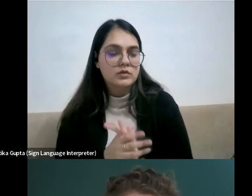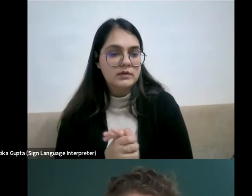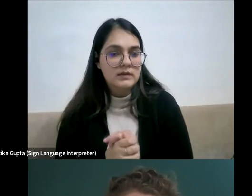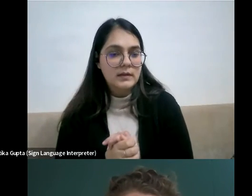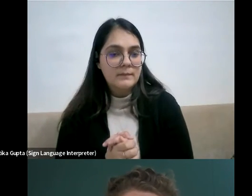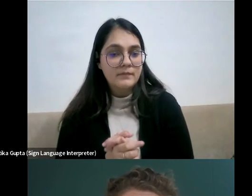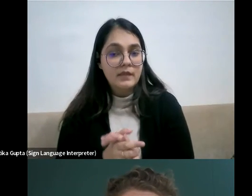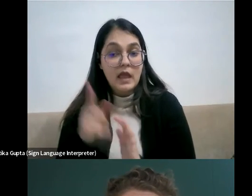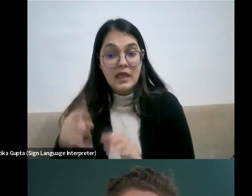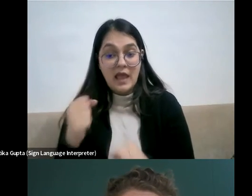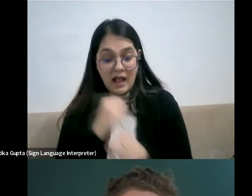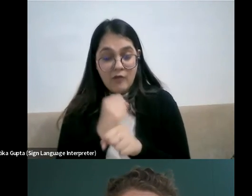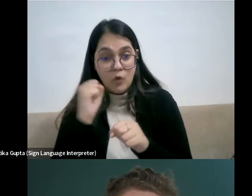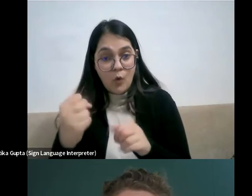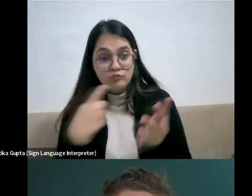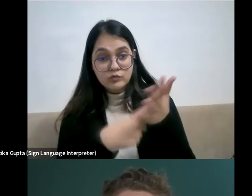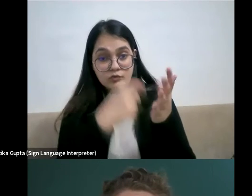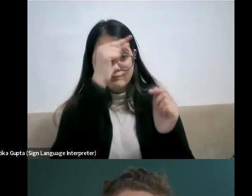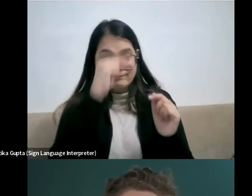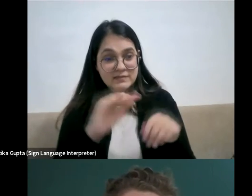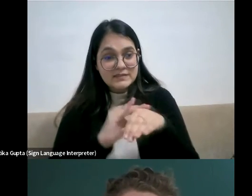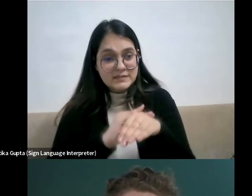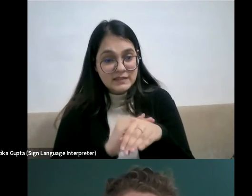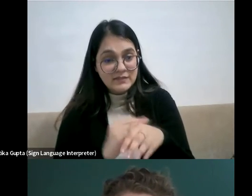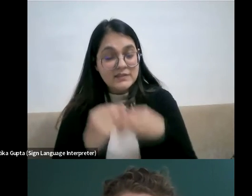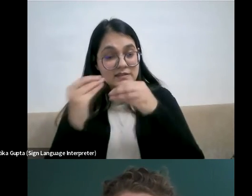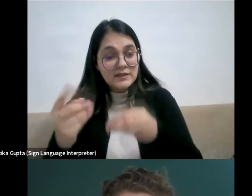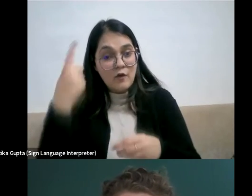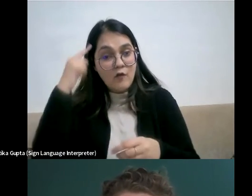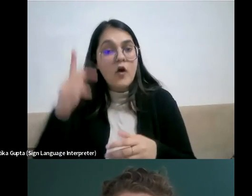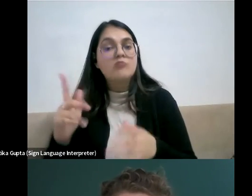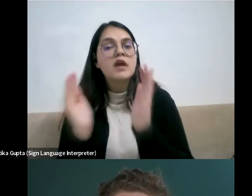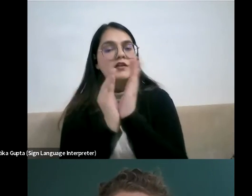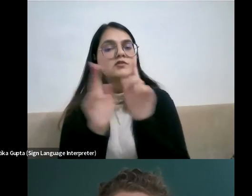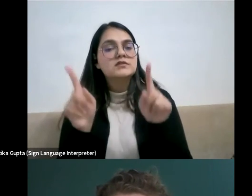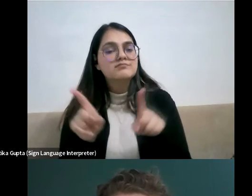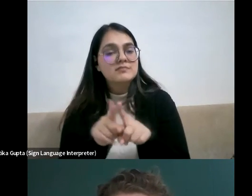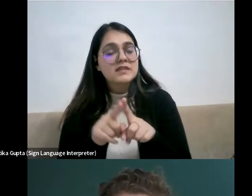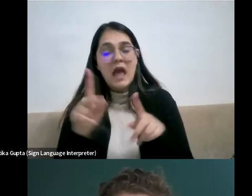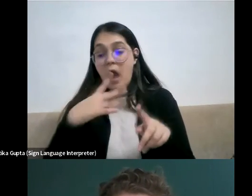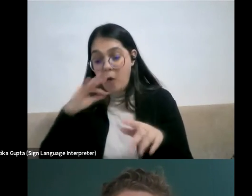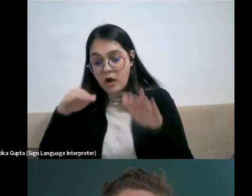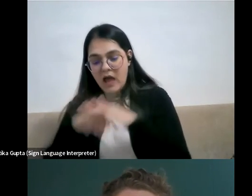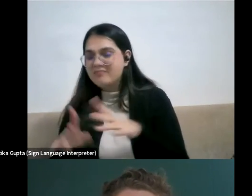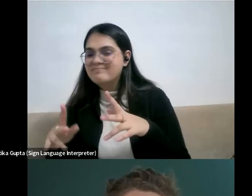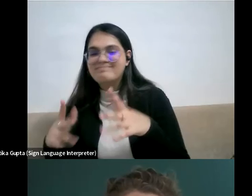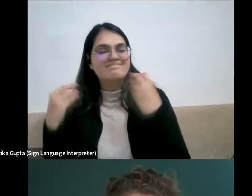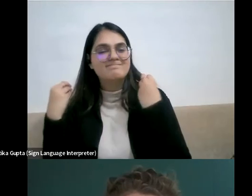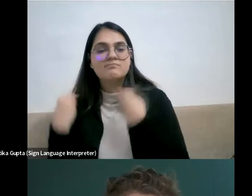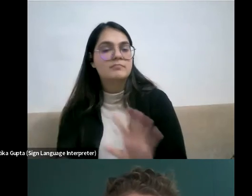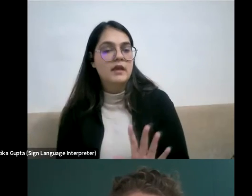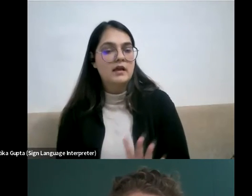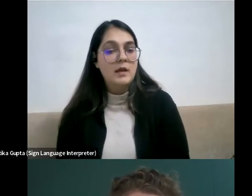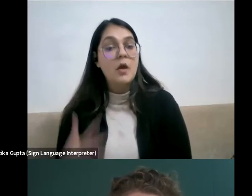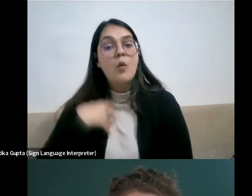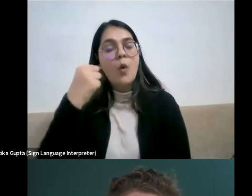governance provisions in the national health insurance bill are truly terrible. And so we're trying to get government